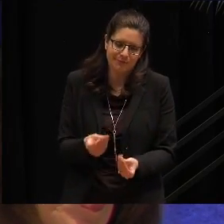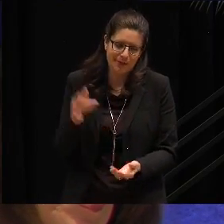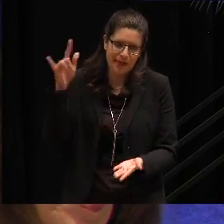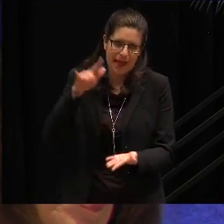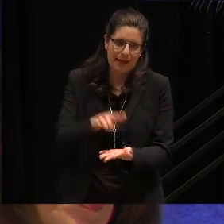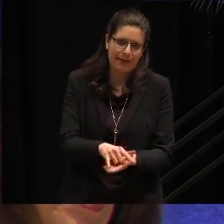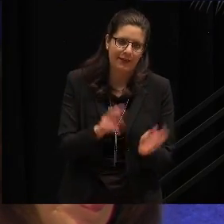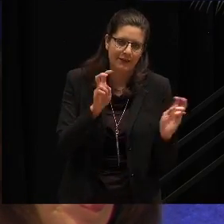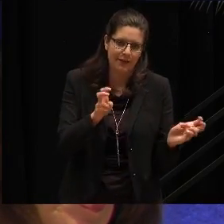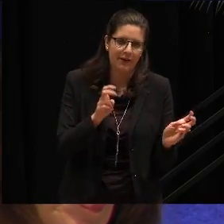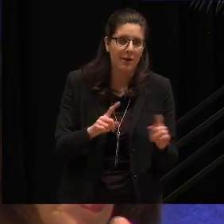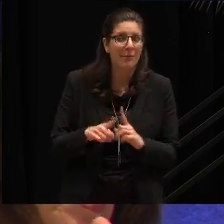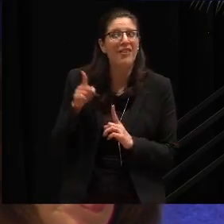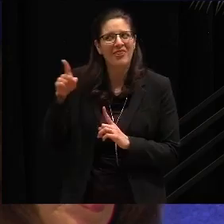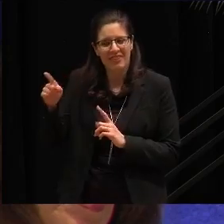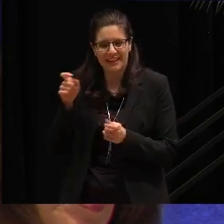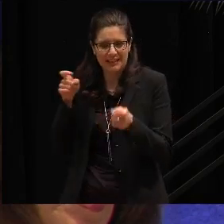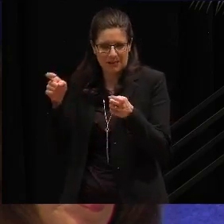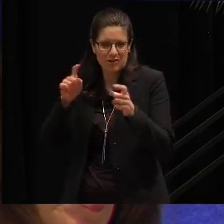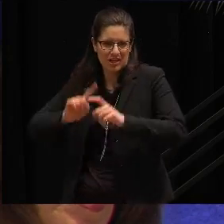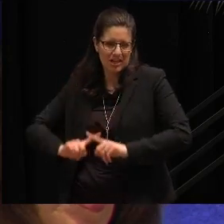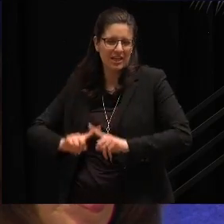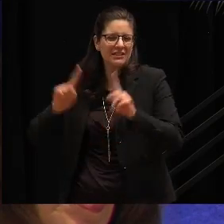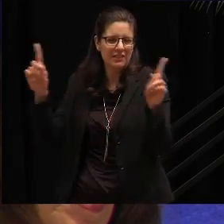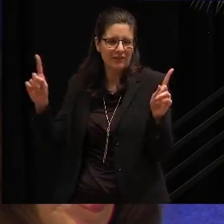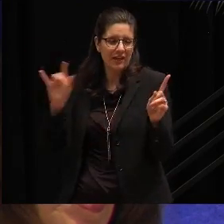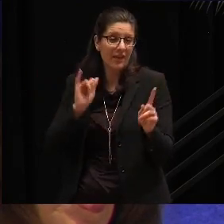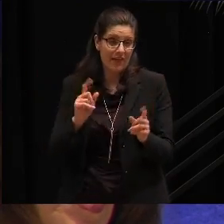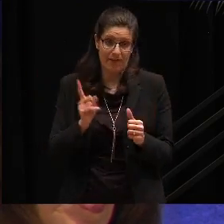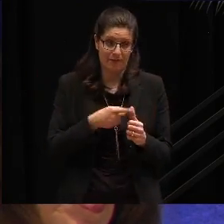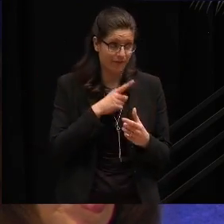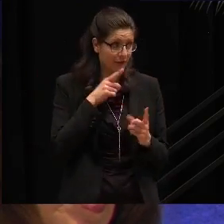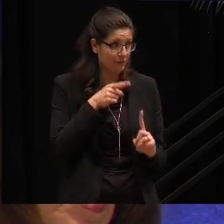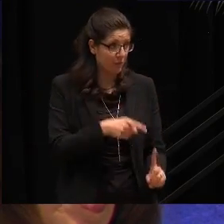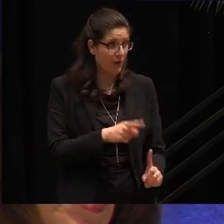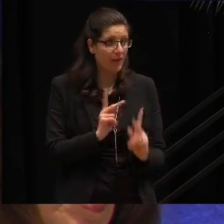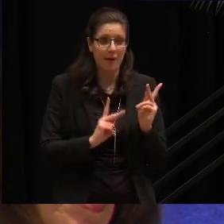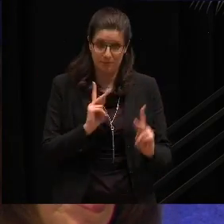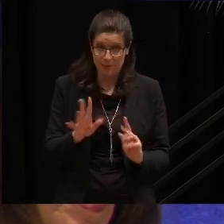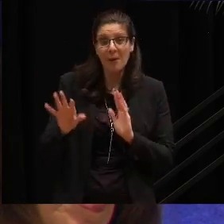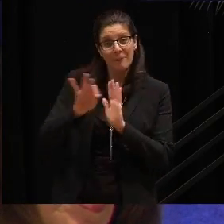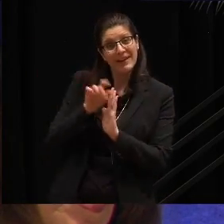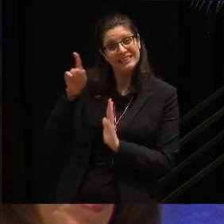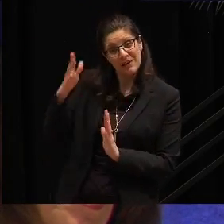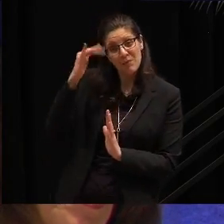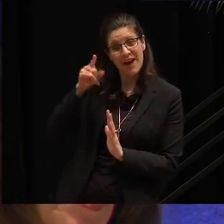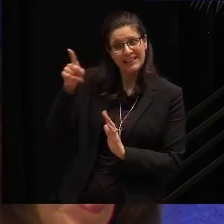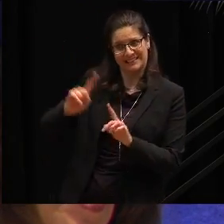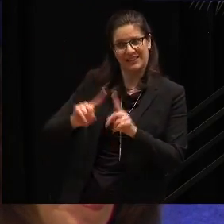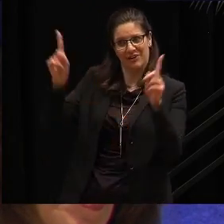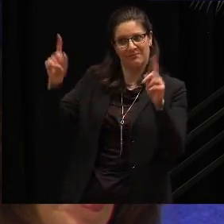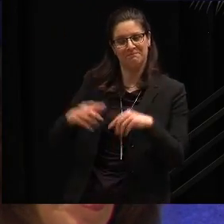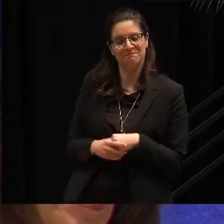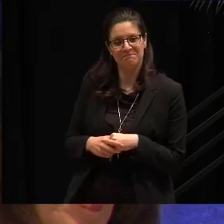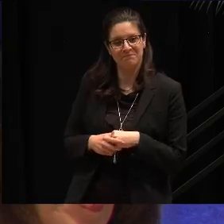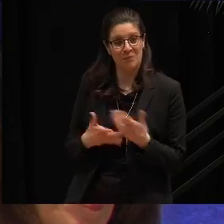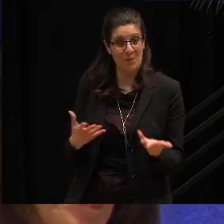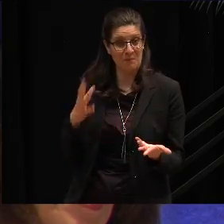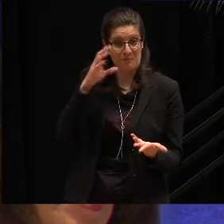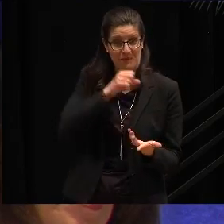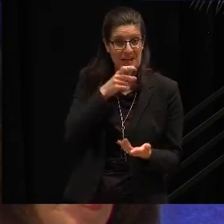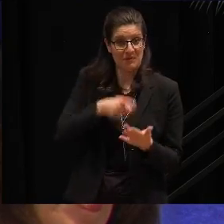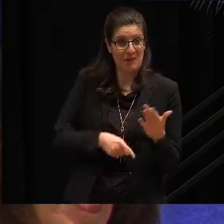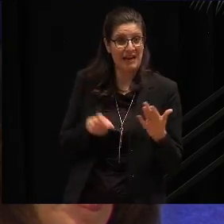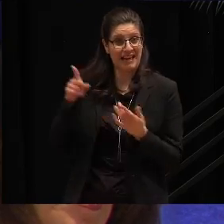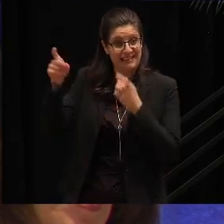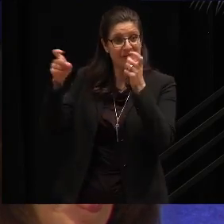is they're different. And I think the original point that people elected him because he's different. Well, guess what? This